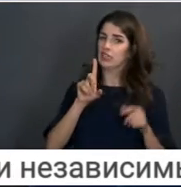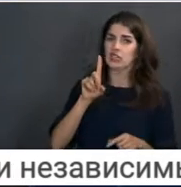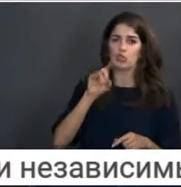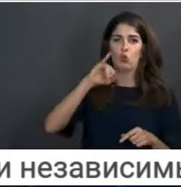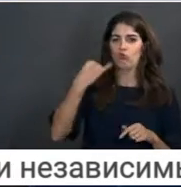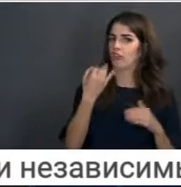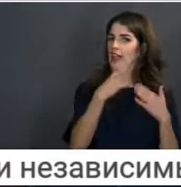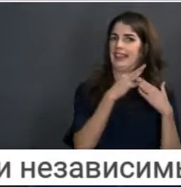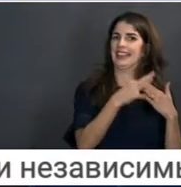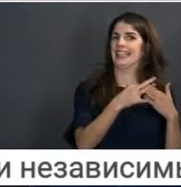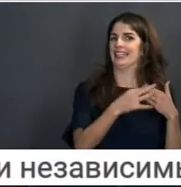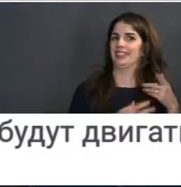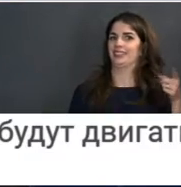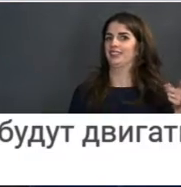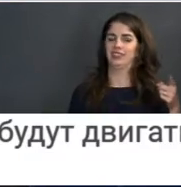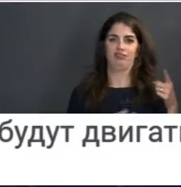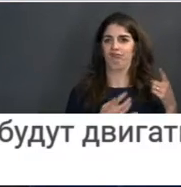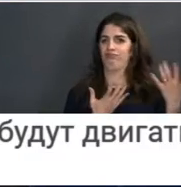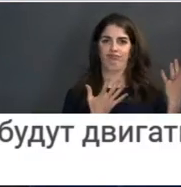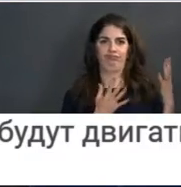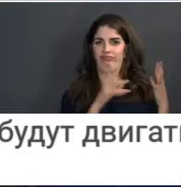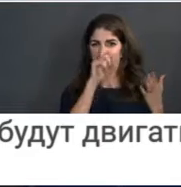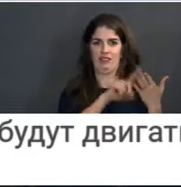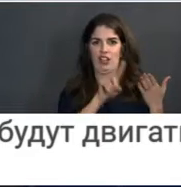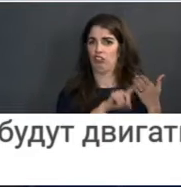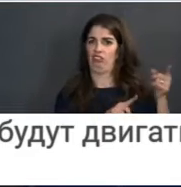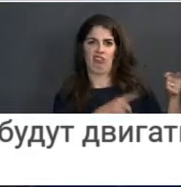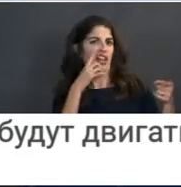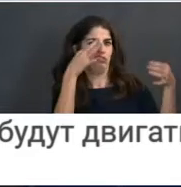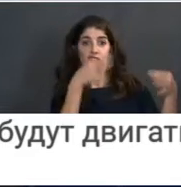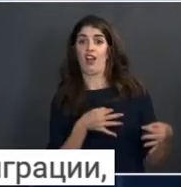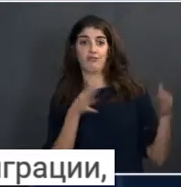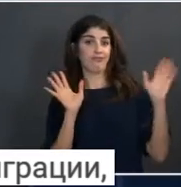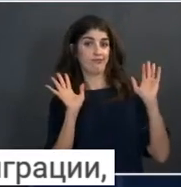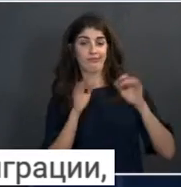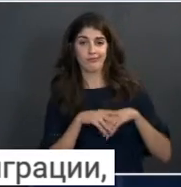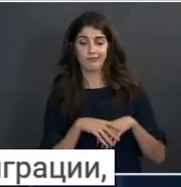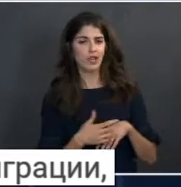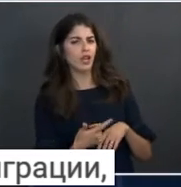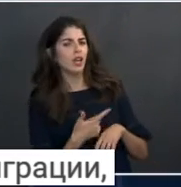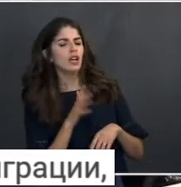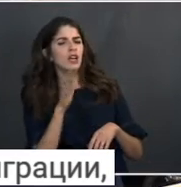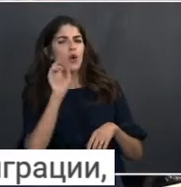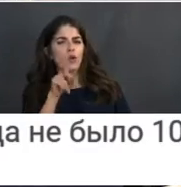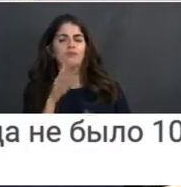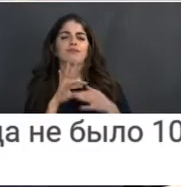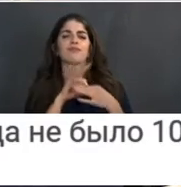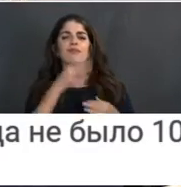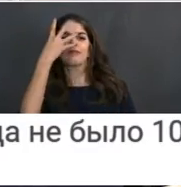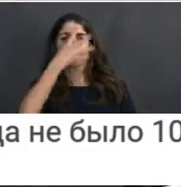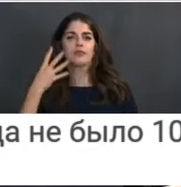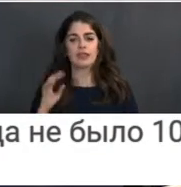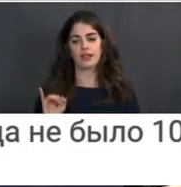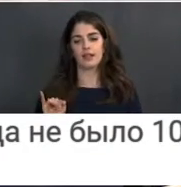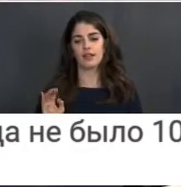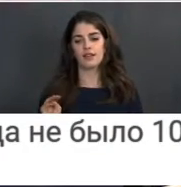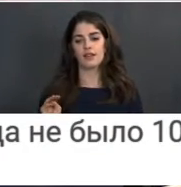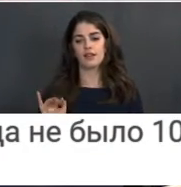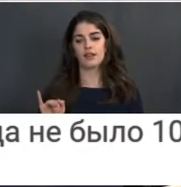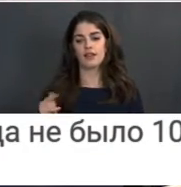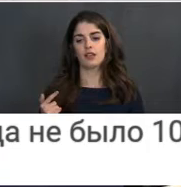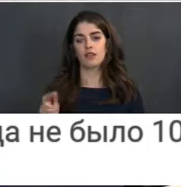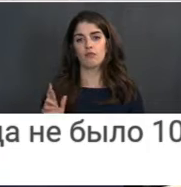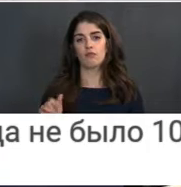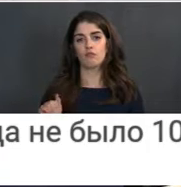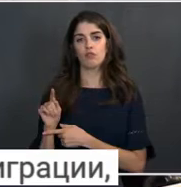Justice. We're in a new age. They're independent, and they will determine what paths they take moving forward. Okay. On immigration, I know you said yesterday that